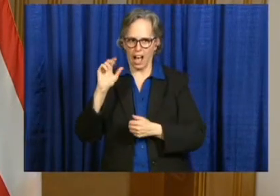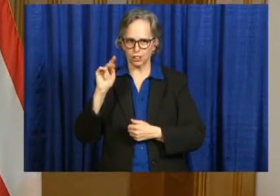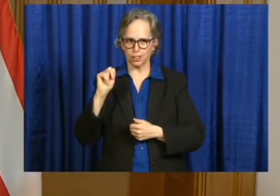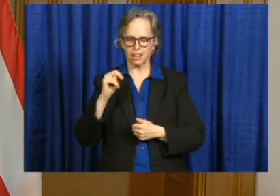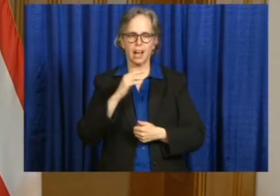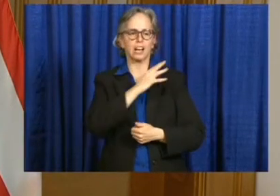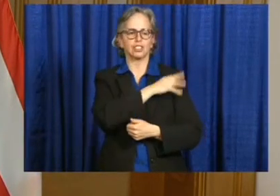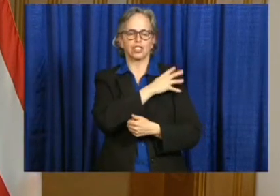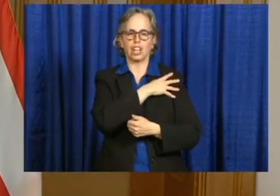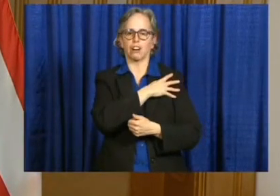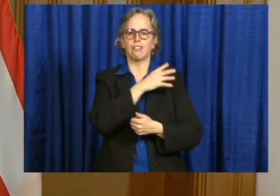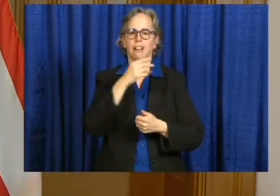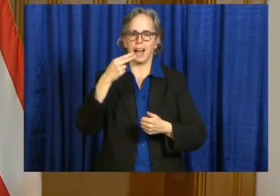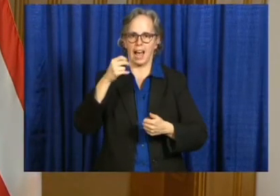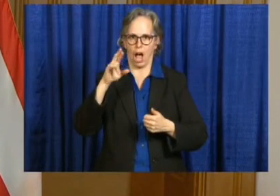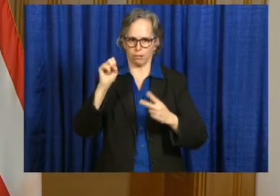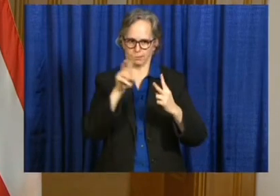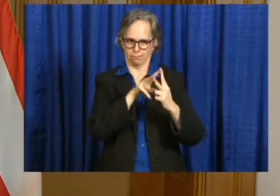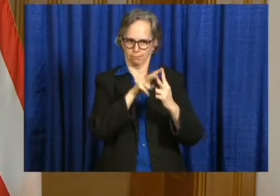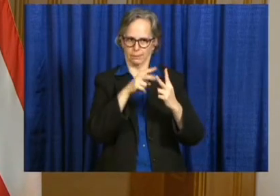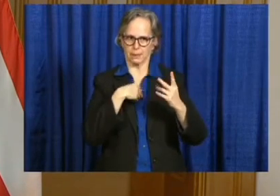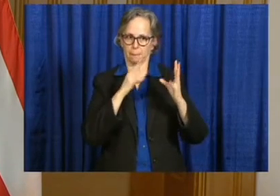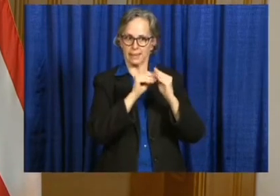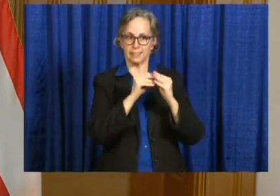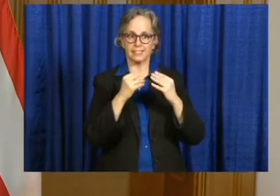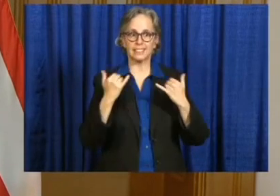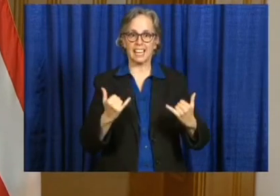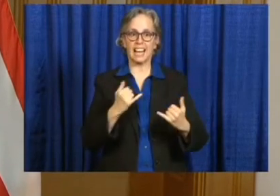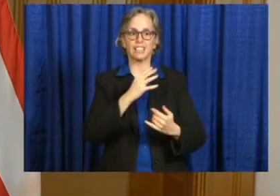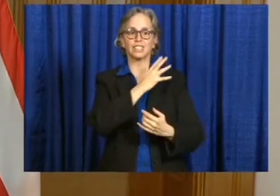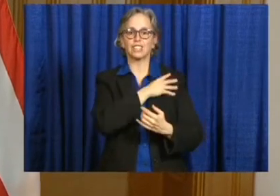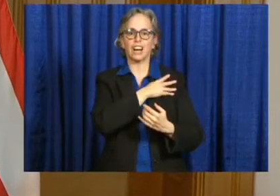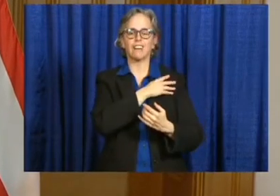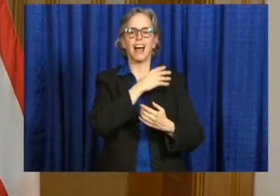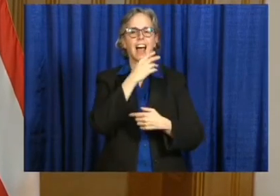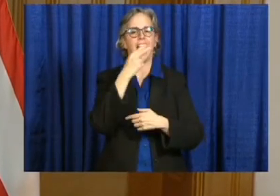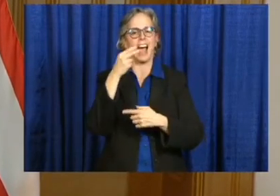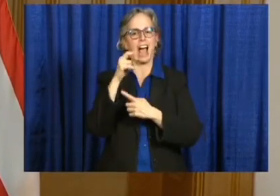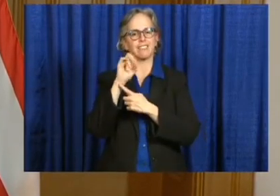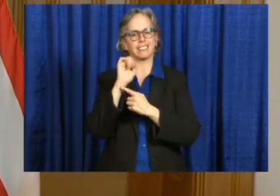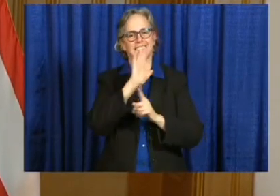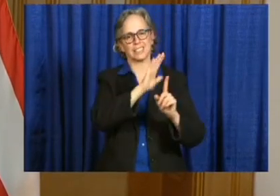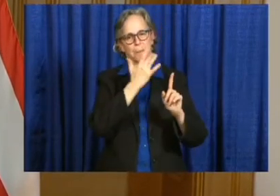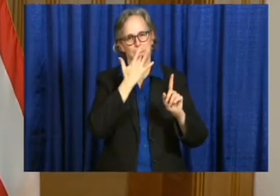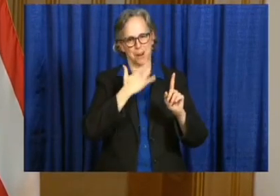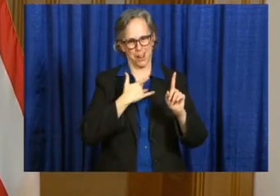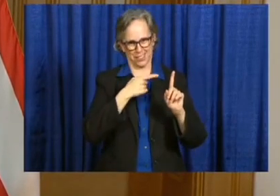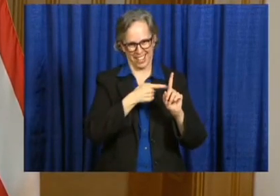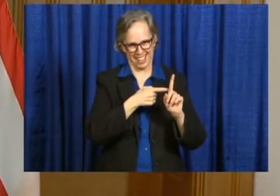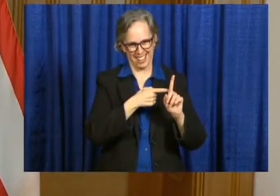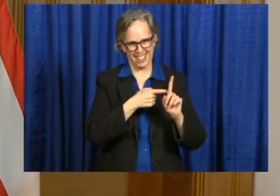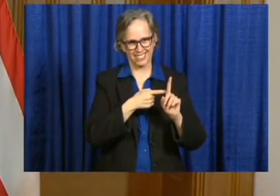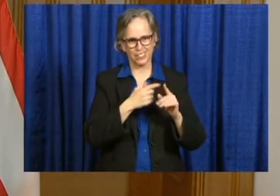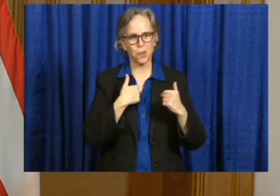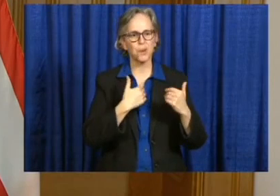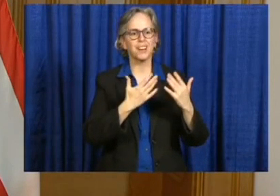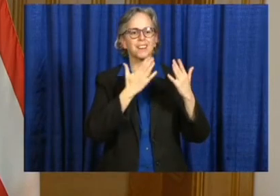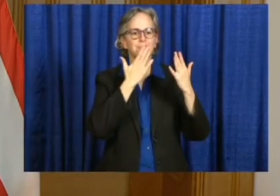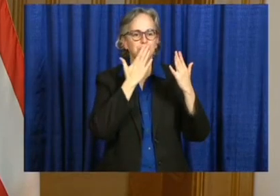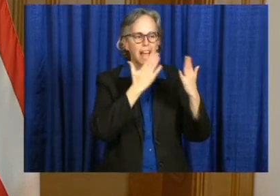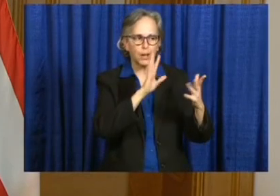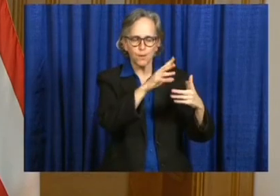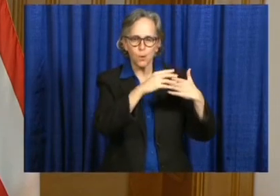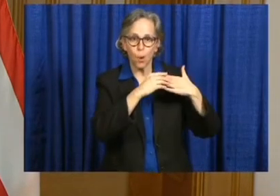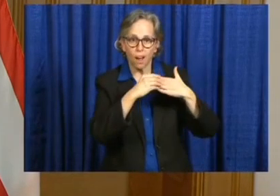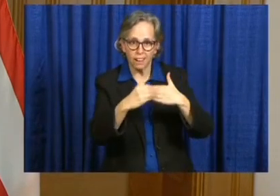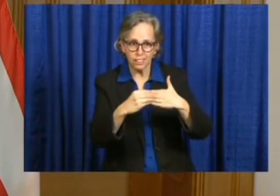And this happens to be General Harris's birthday. So we want to say to him, thank you very much. Thank you for your leadership